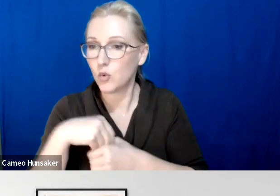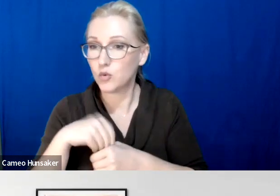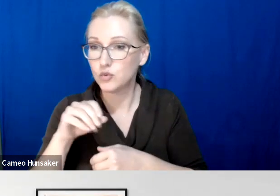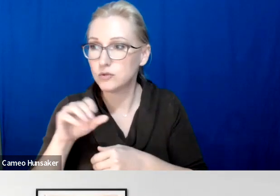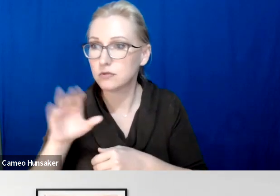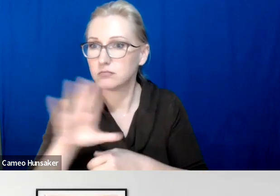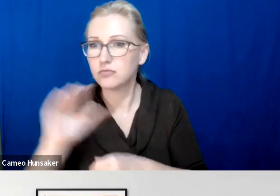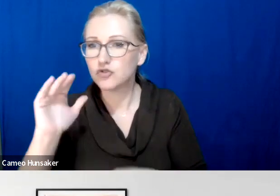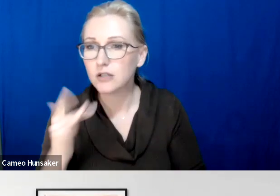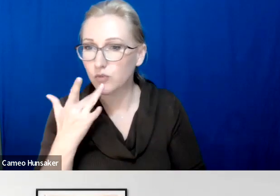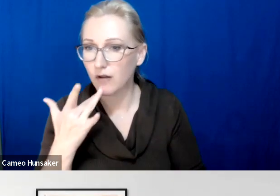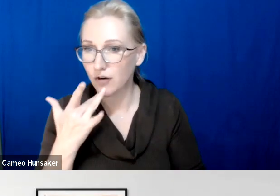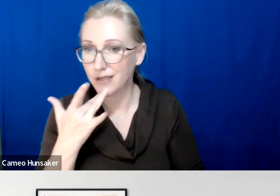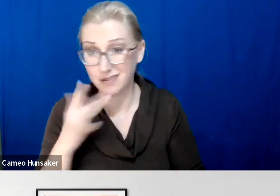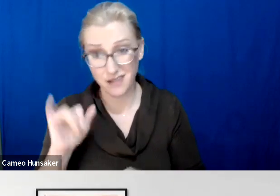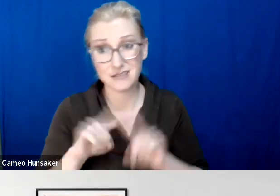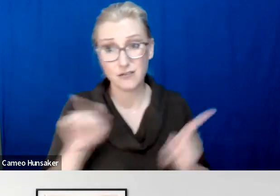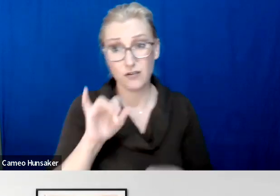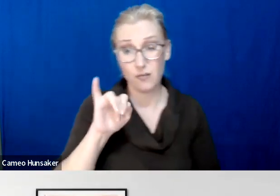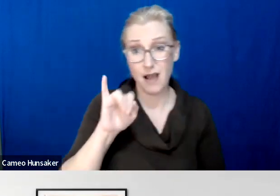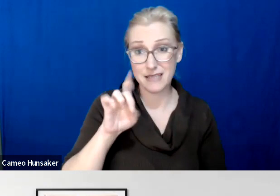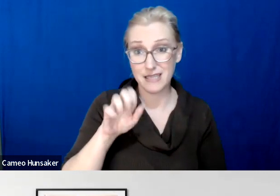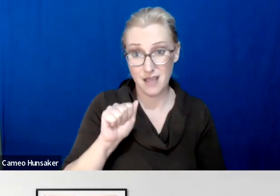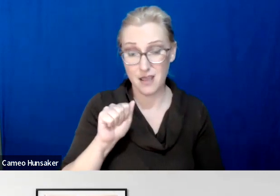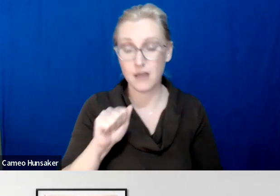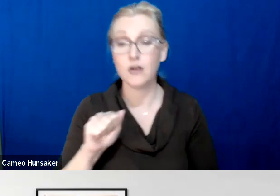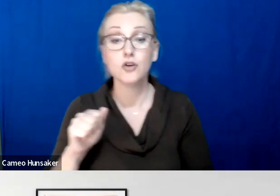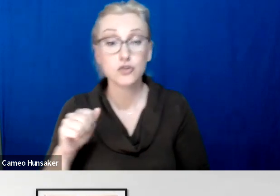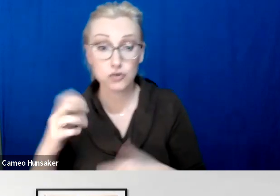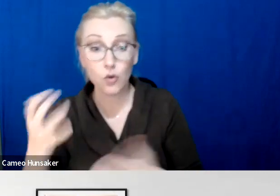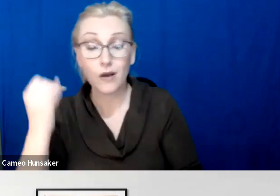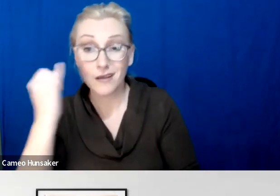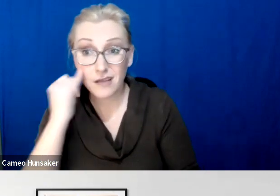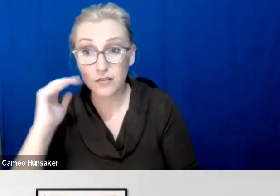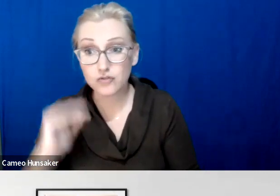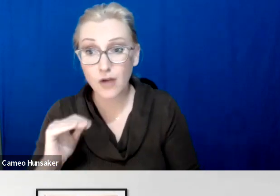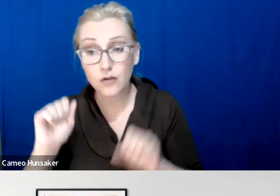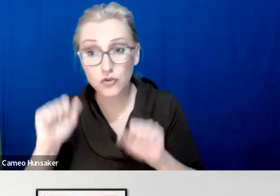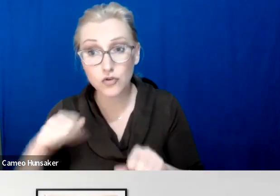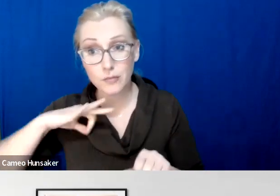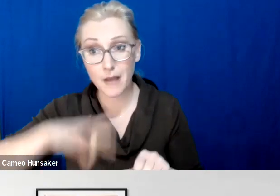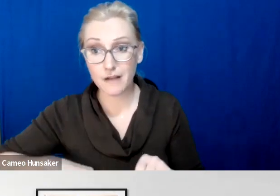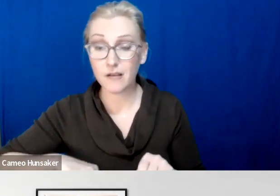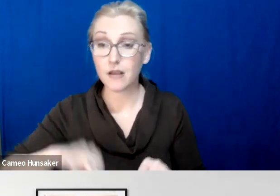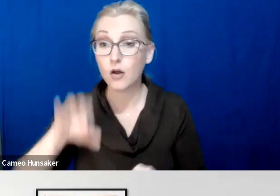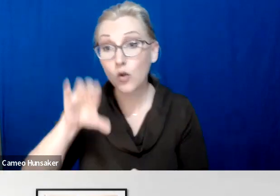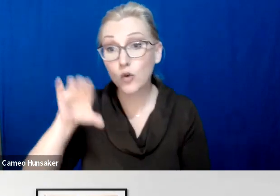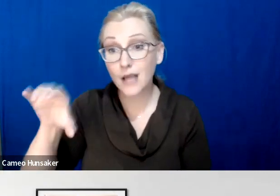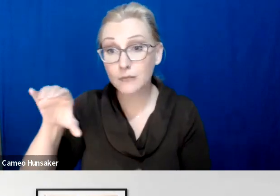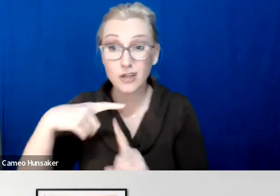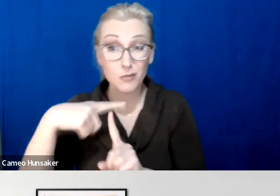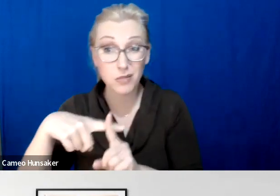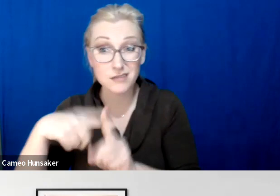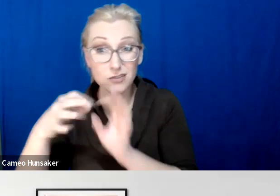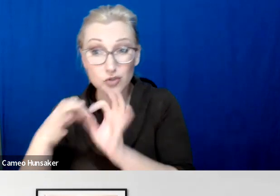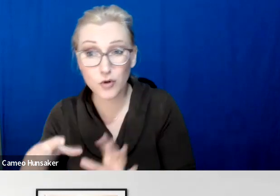if your child could equally benefit from ASL as they could from closed captioning, but your child